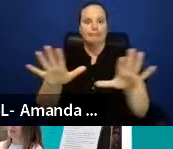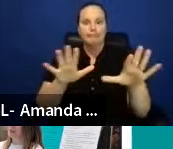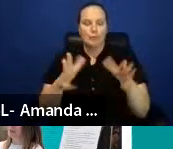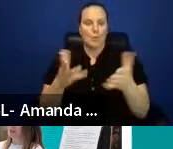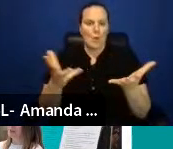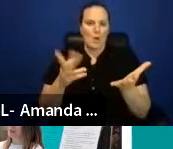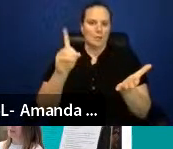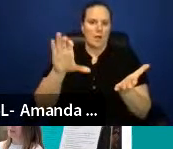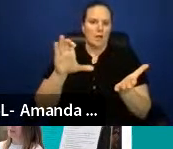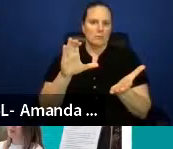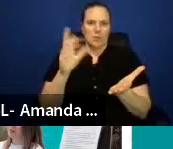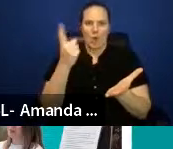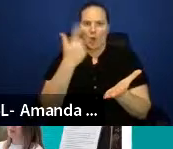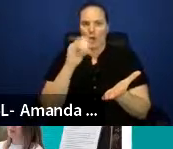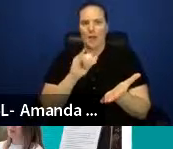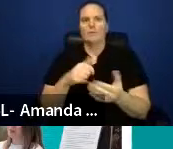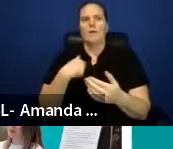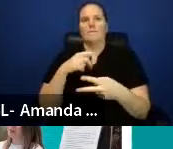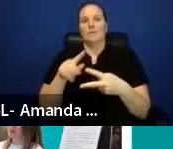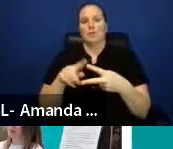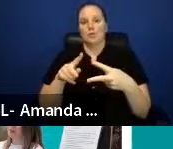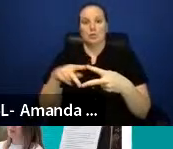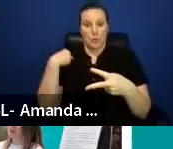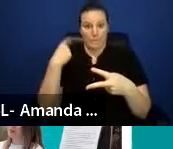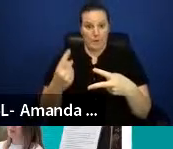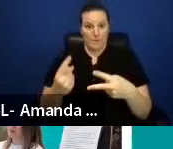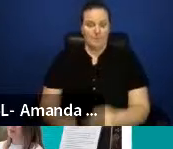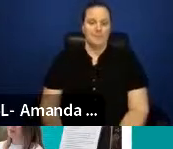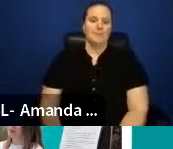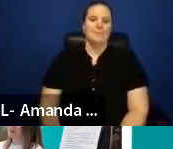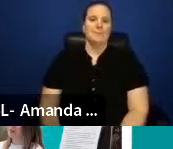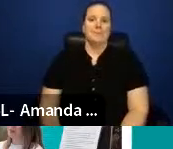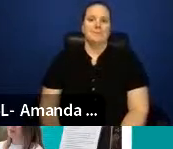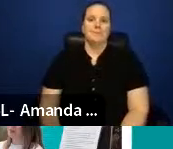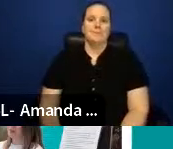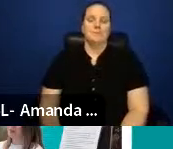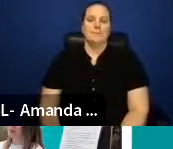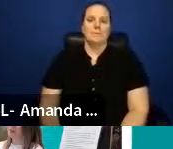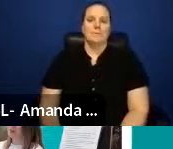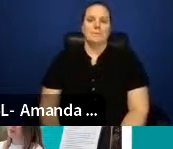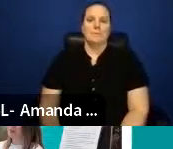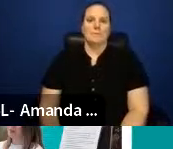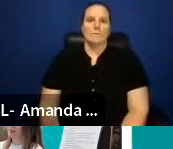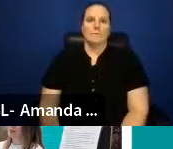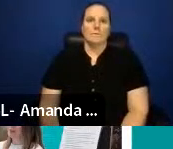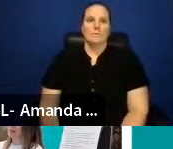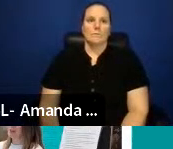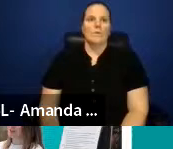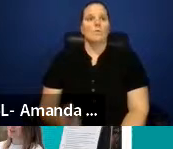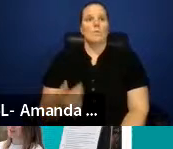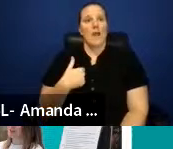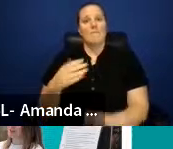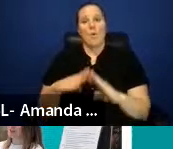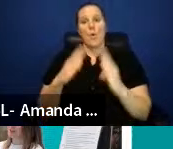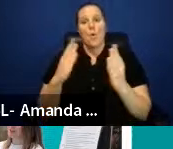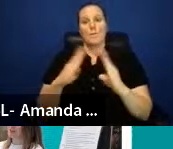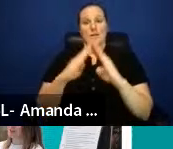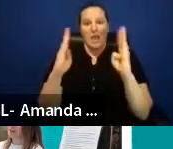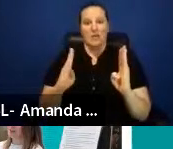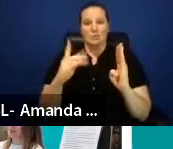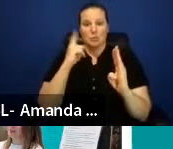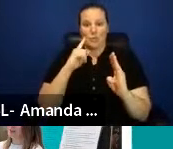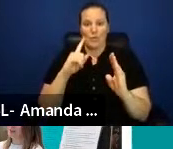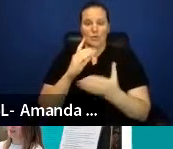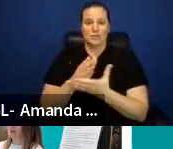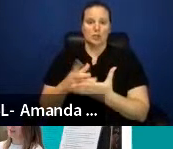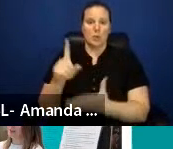is. So we've had 2 of those. And we're going to have a open house for our